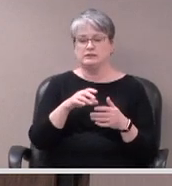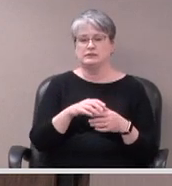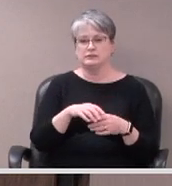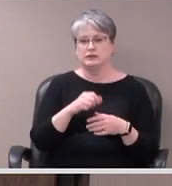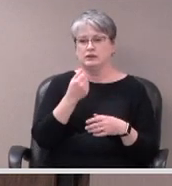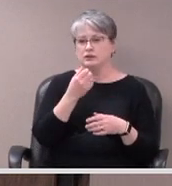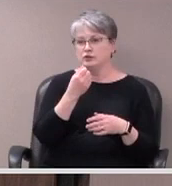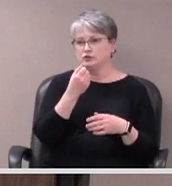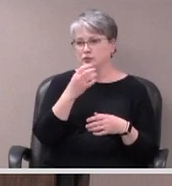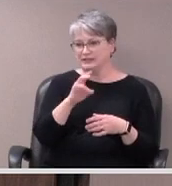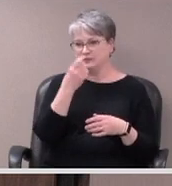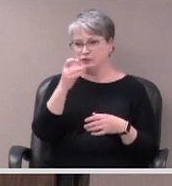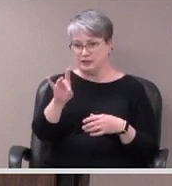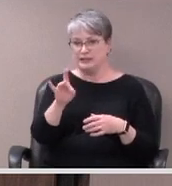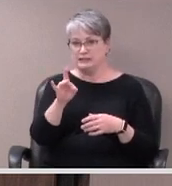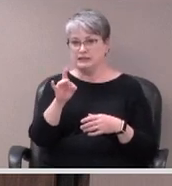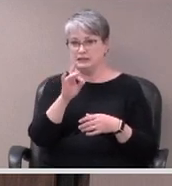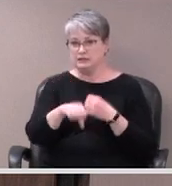2017-2018.